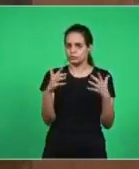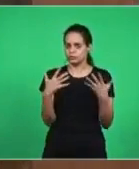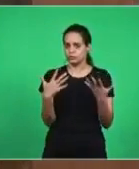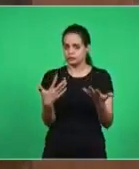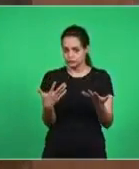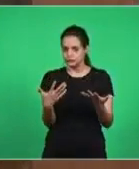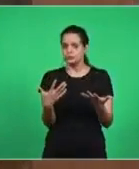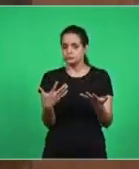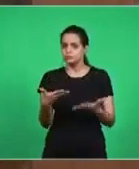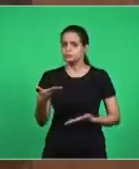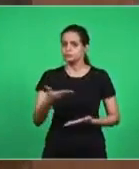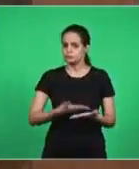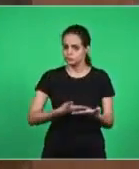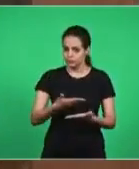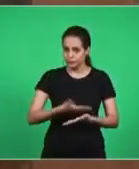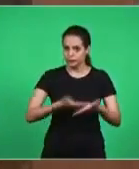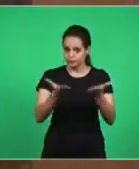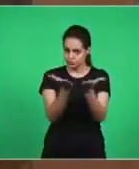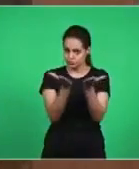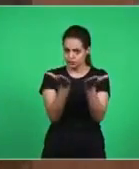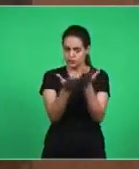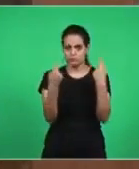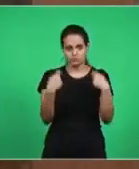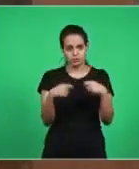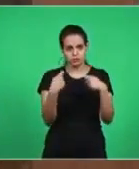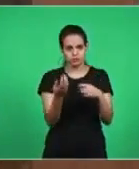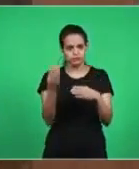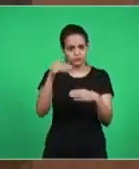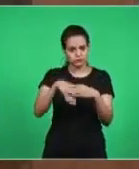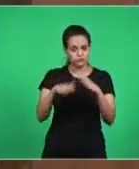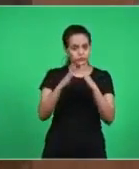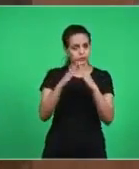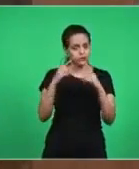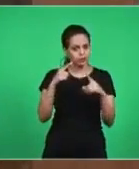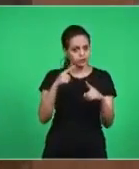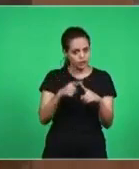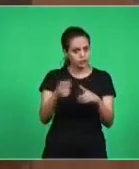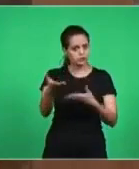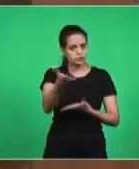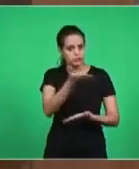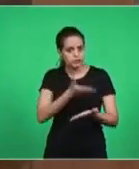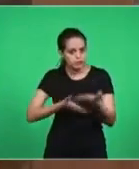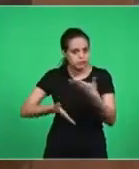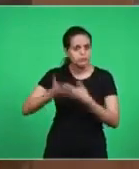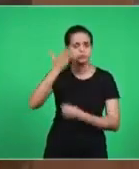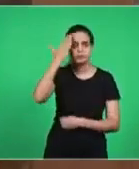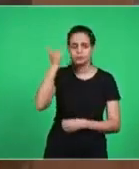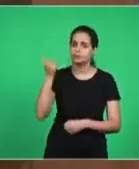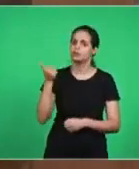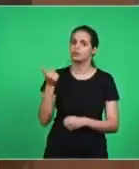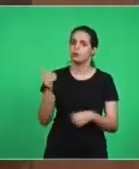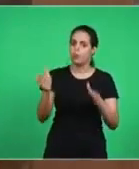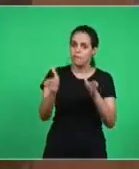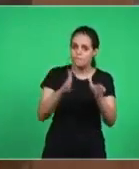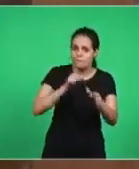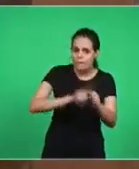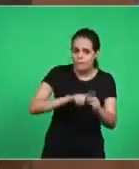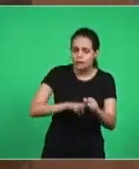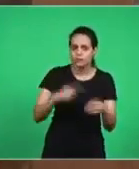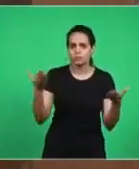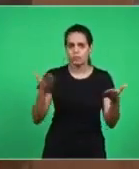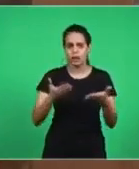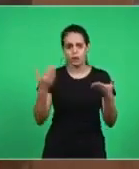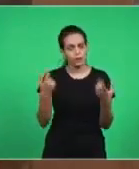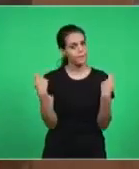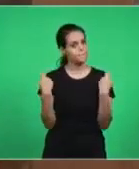to be empty, but the brethren should be there, becoming aware that this is an important moment because the church are